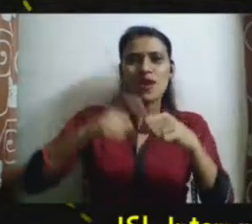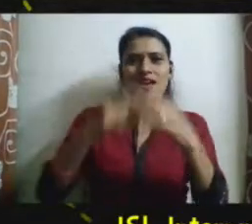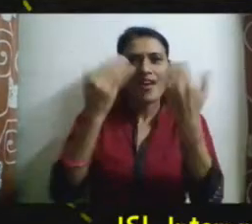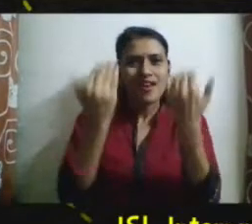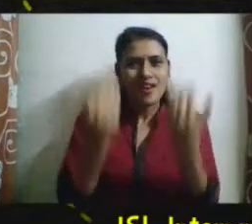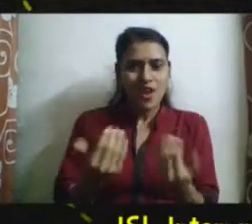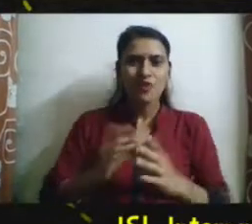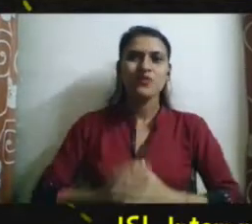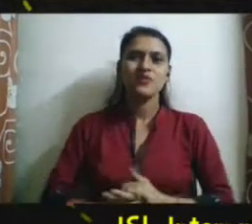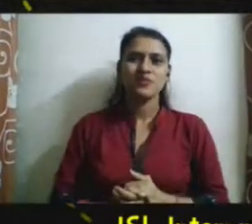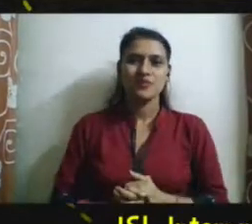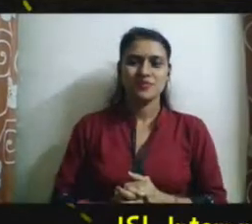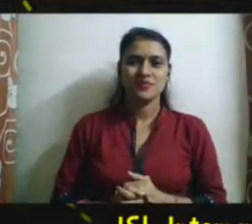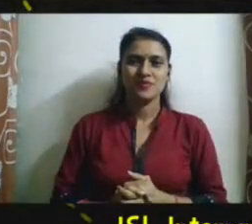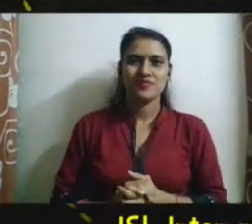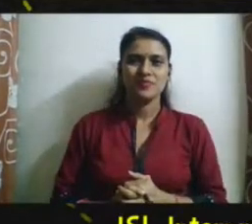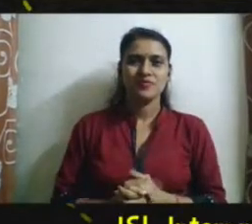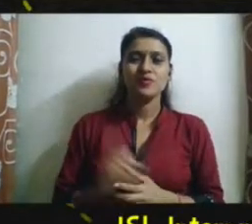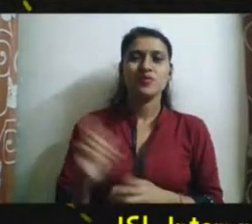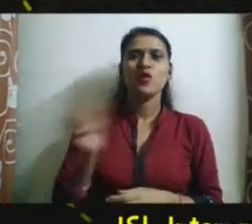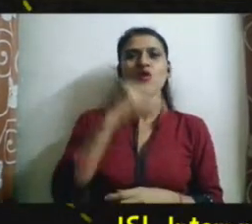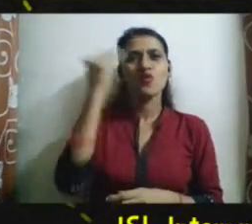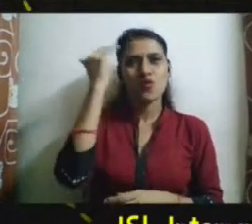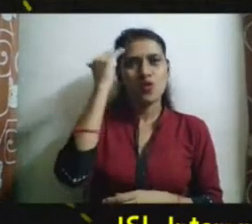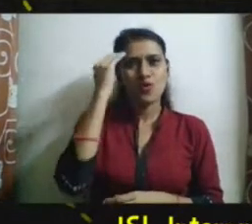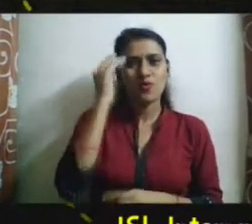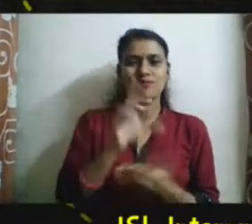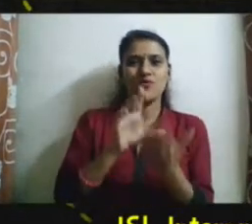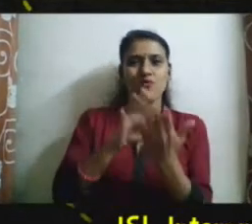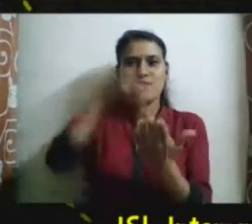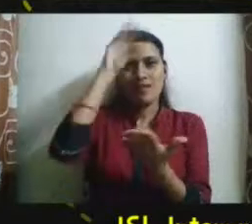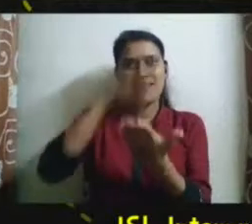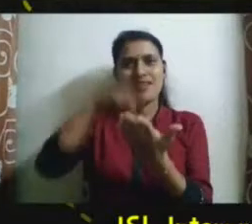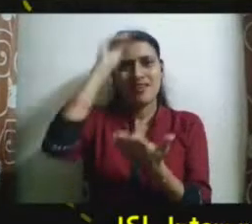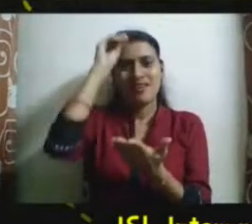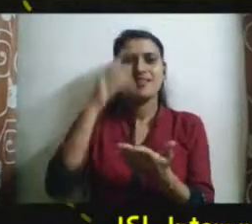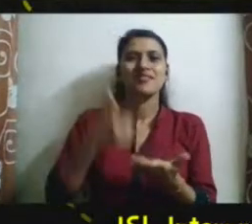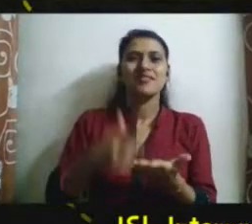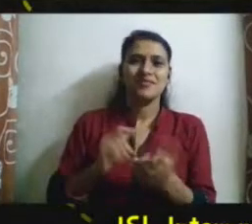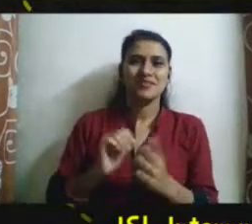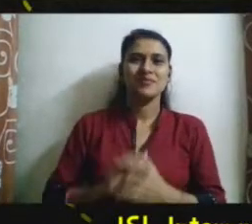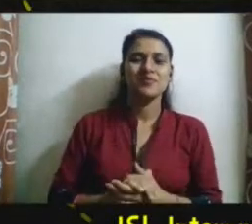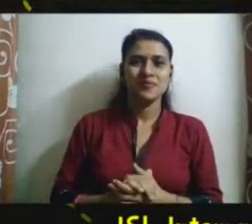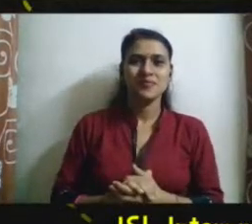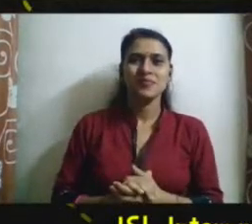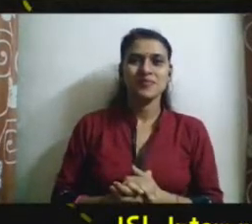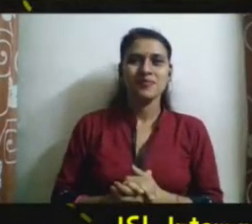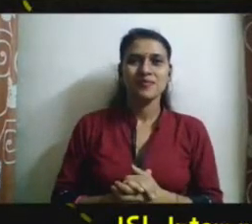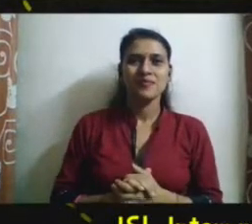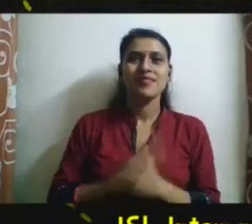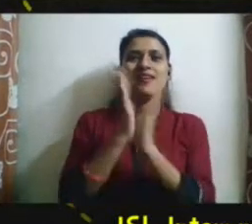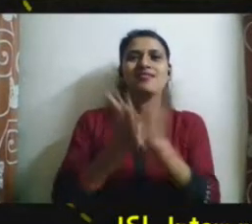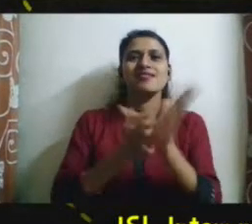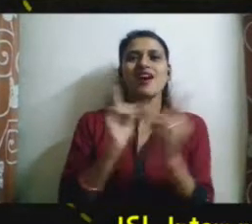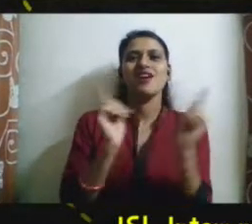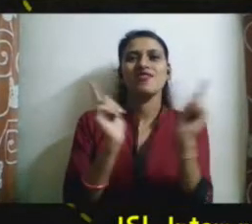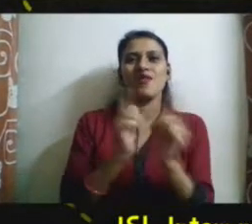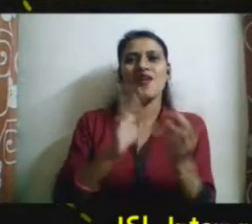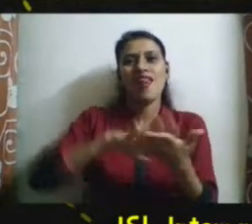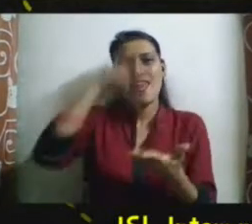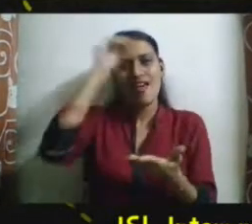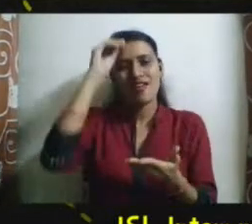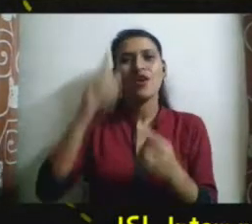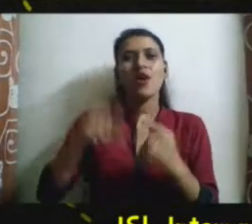now, to make sure you know the key takeaways from this conference is the signs for love,